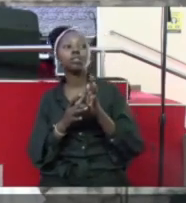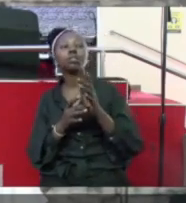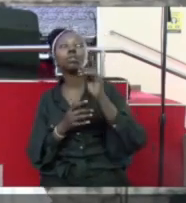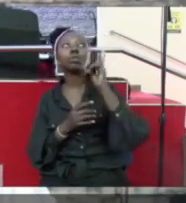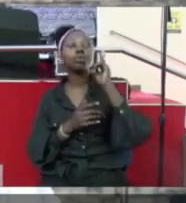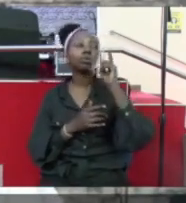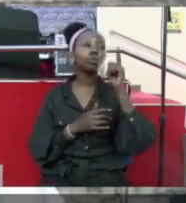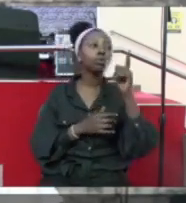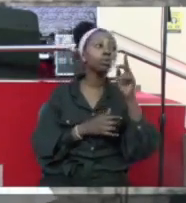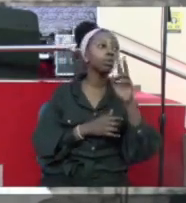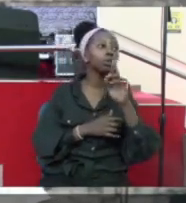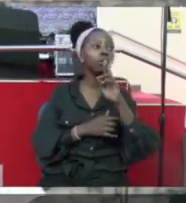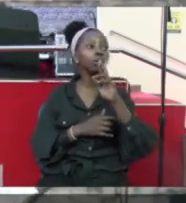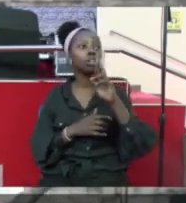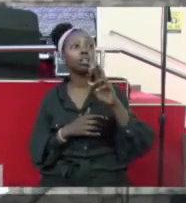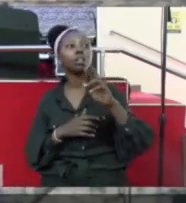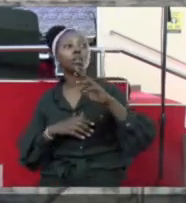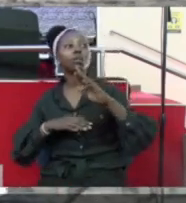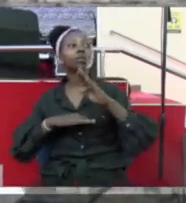Jesus, you are